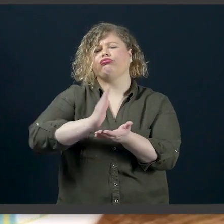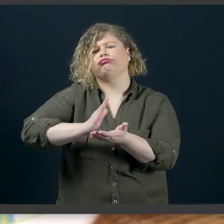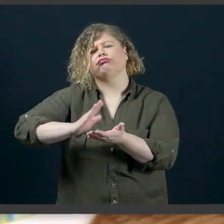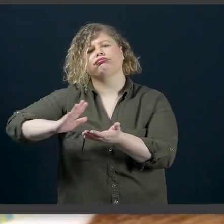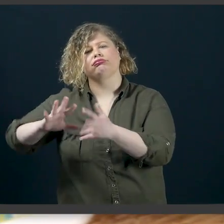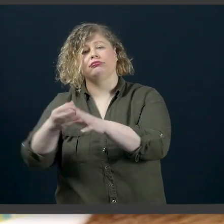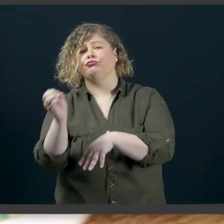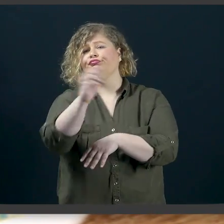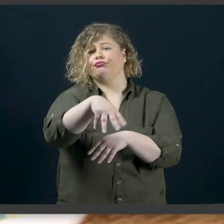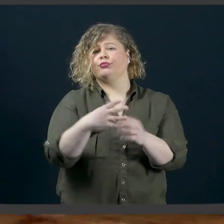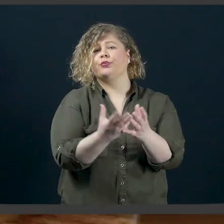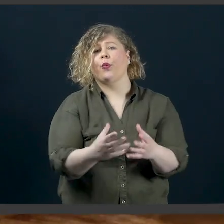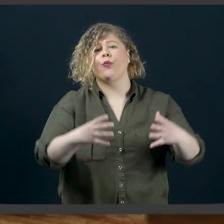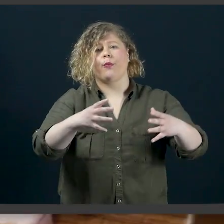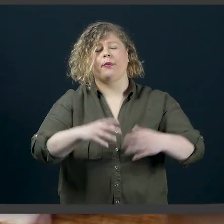bowl.